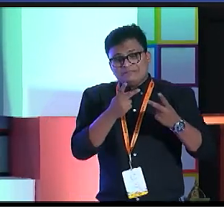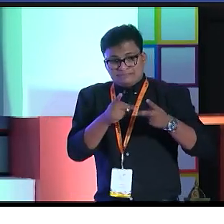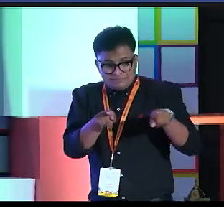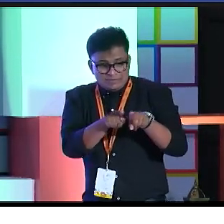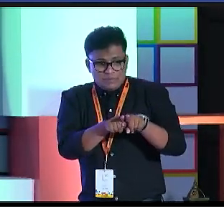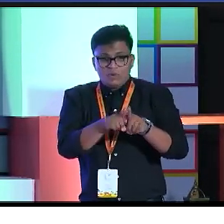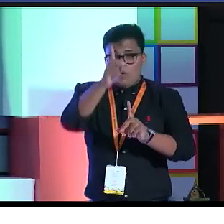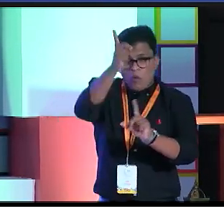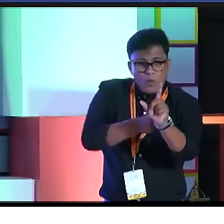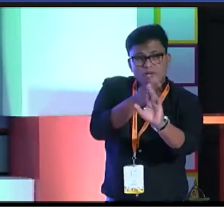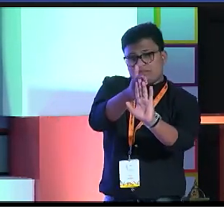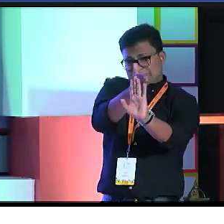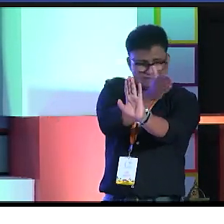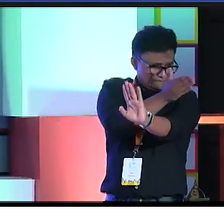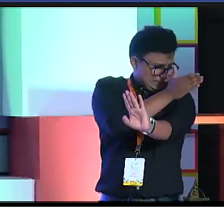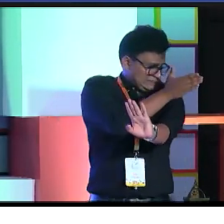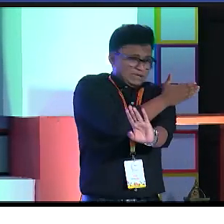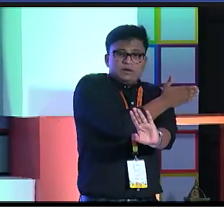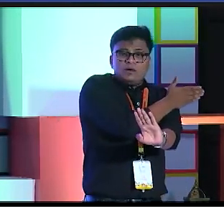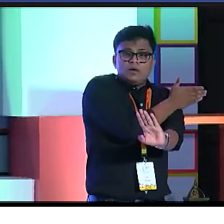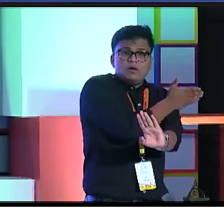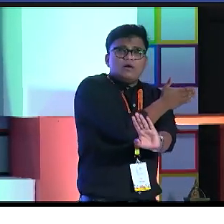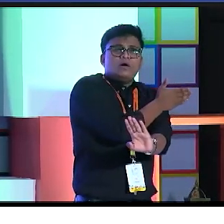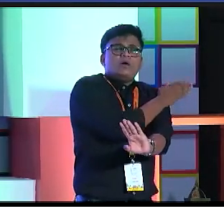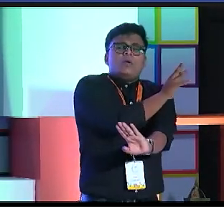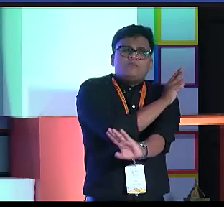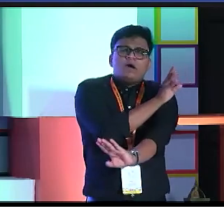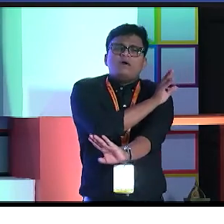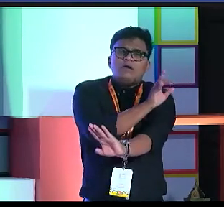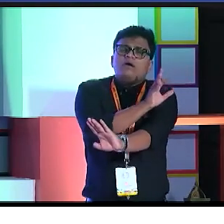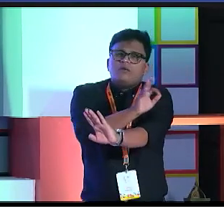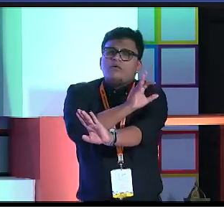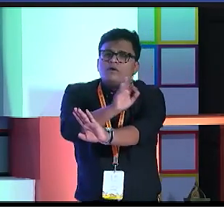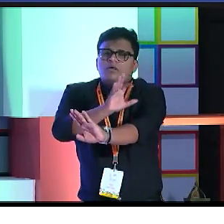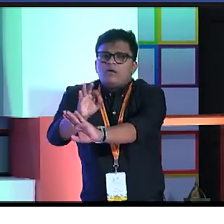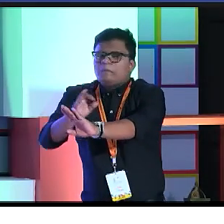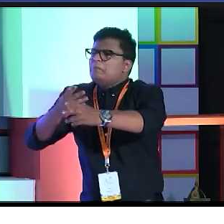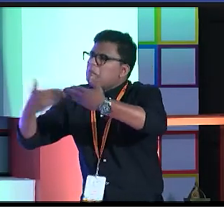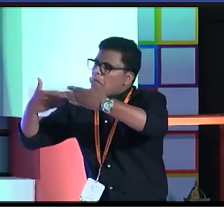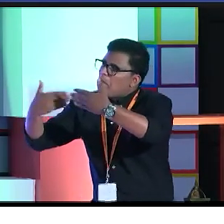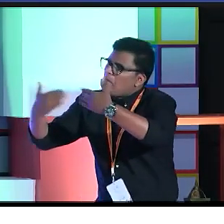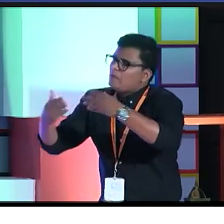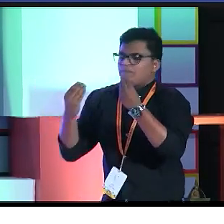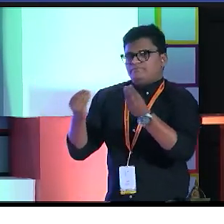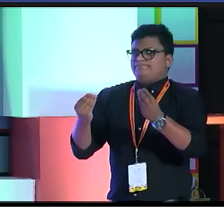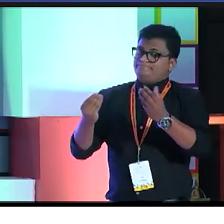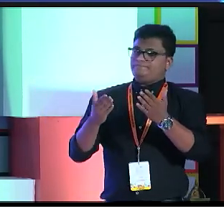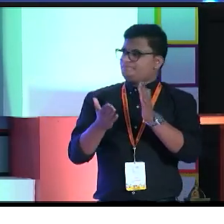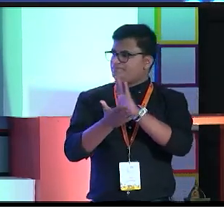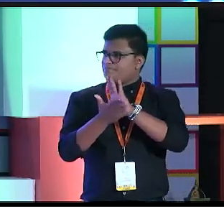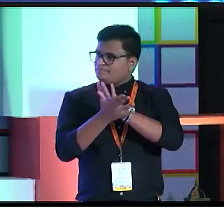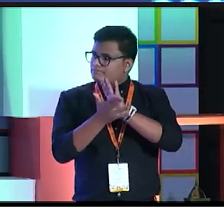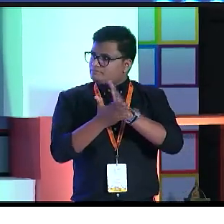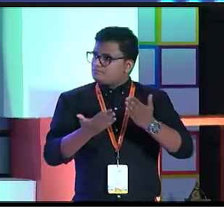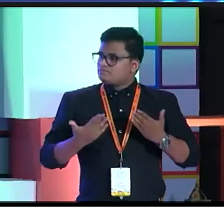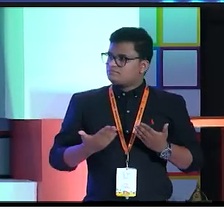scenes. Every weekend, they come to office and prepare. So it gives me great pleasure to